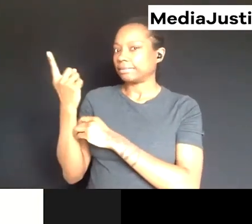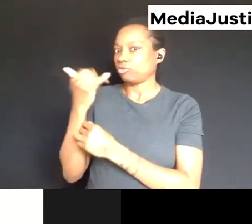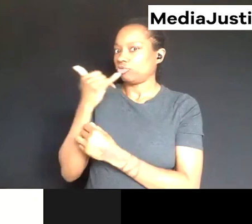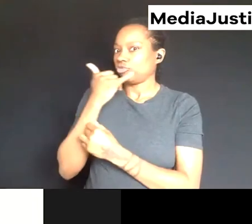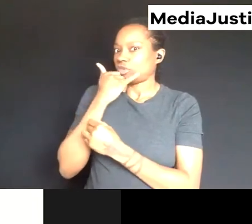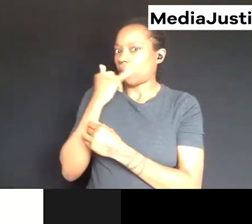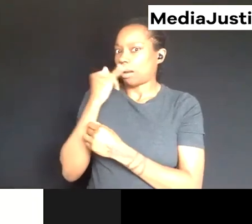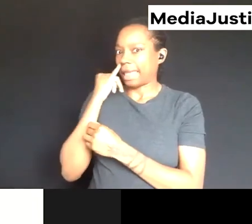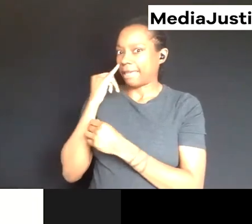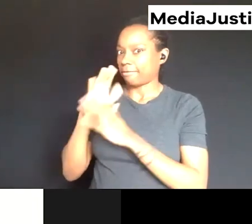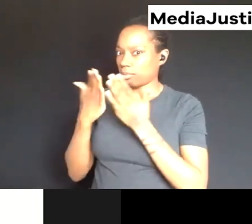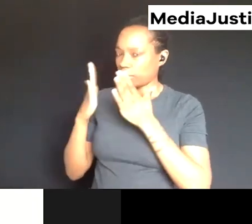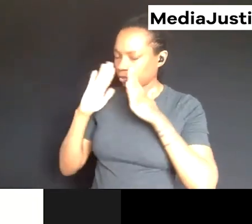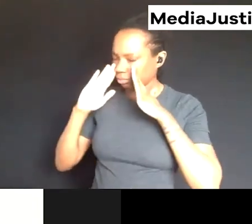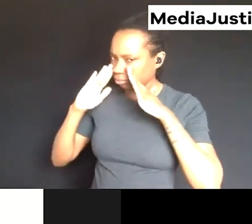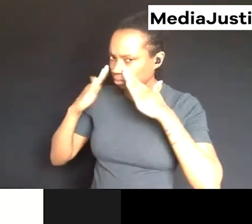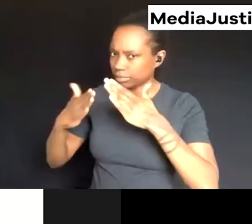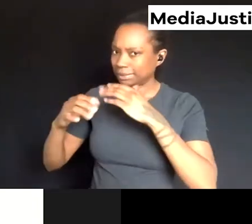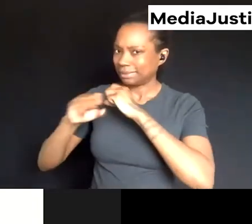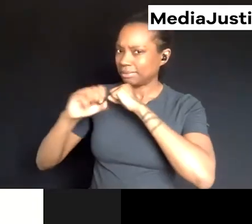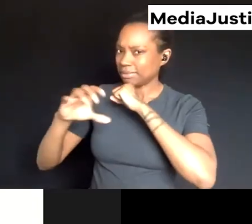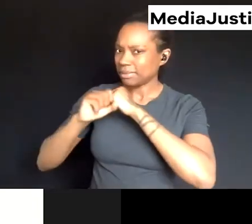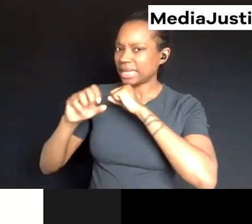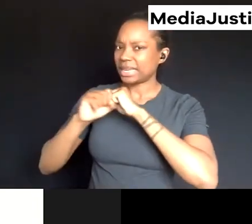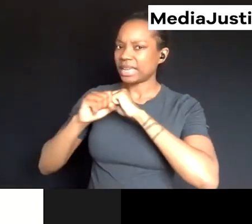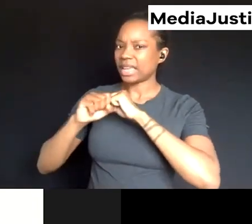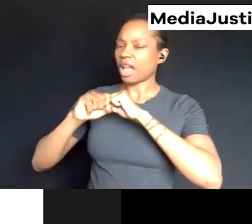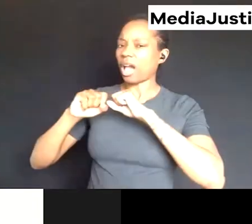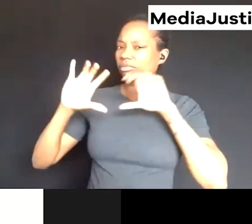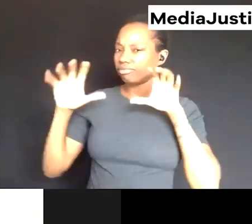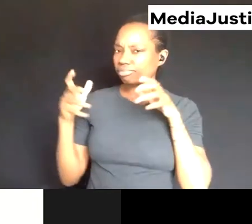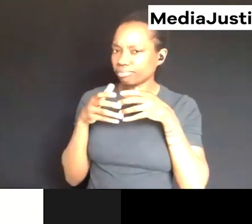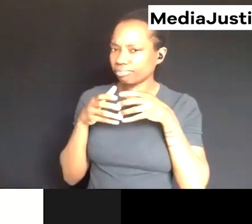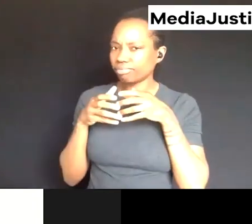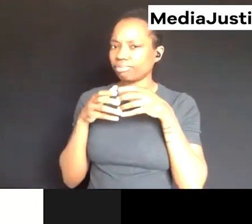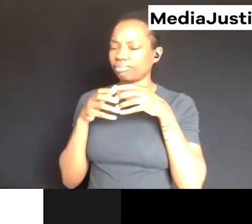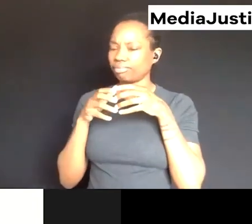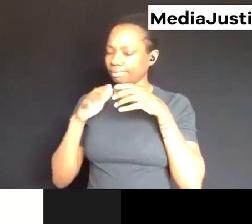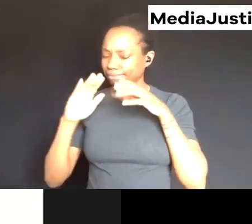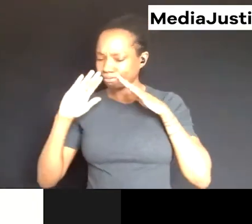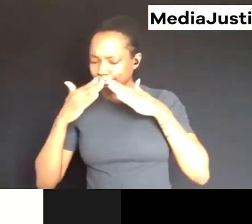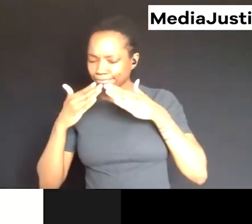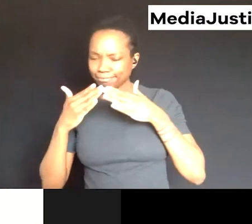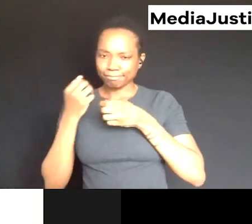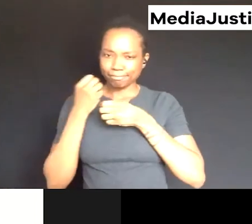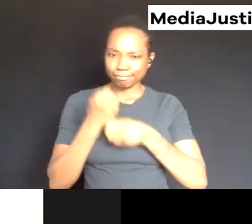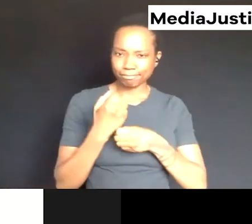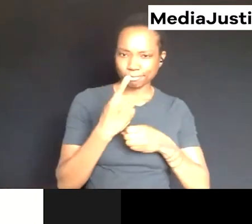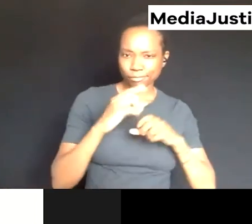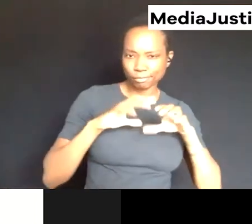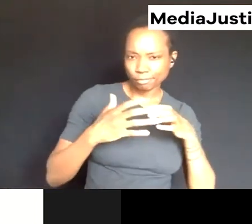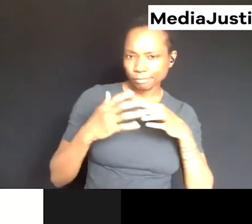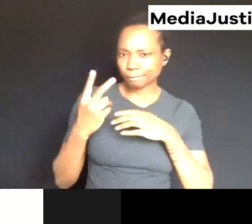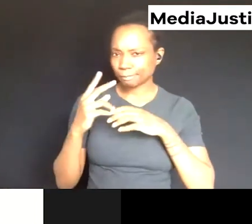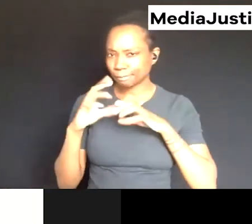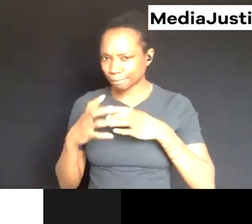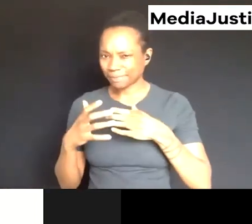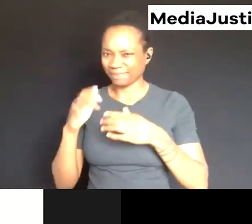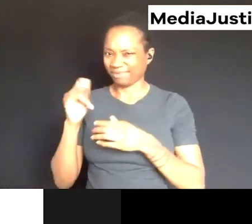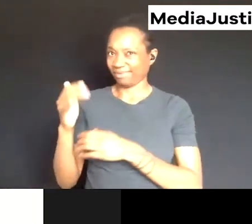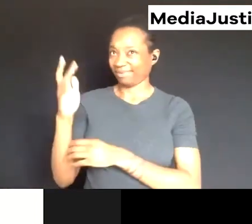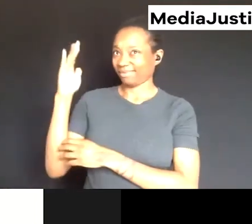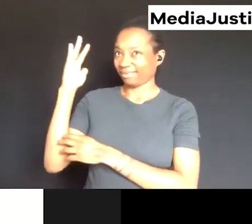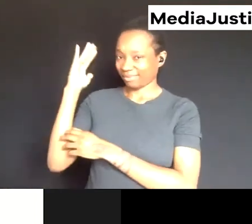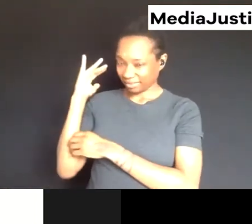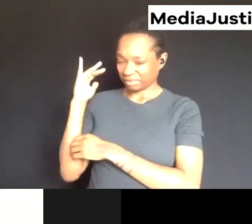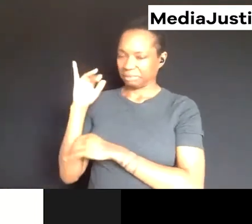heavily on media concentration, media consolidation, even way back then. But one of the interesting kind of revelations is that he finds